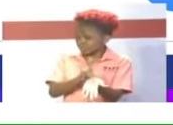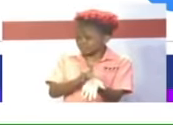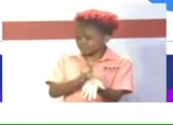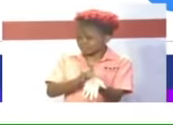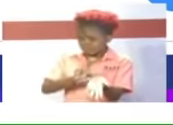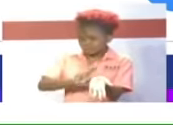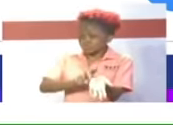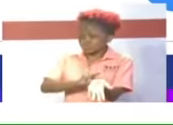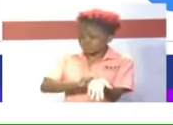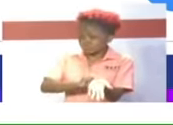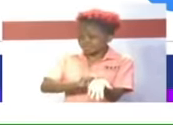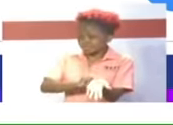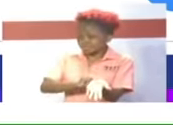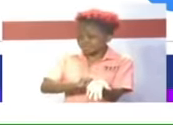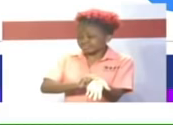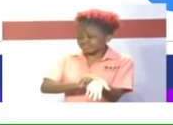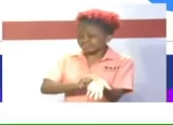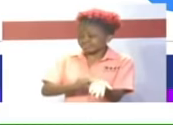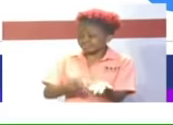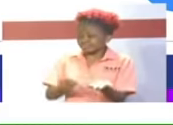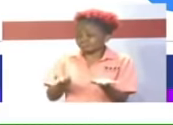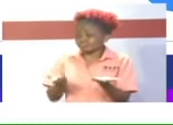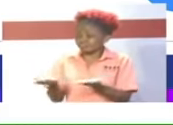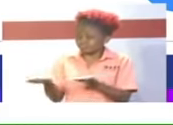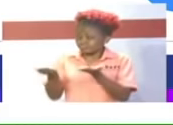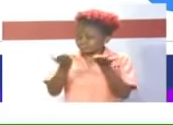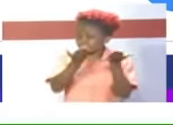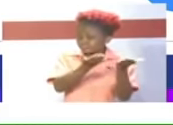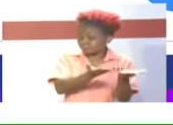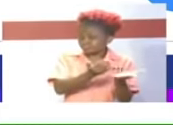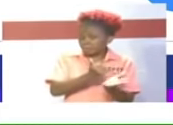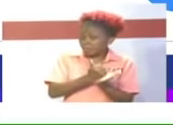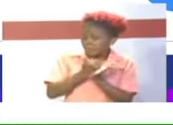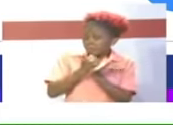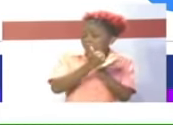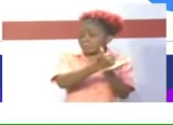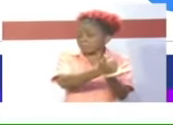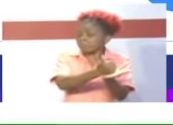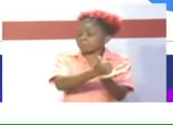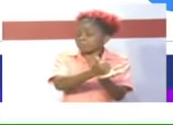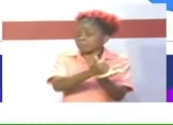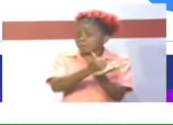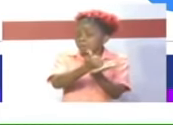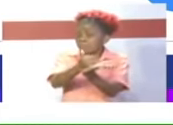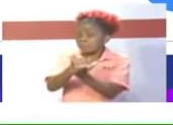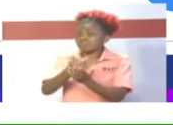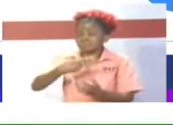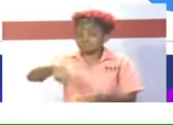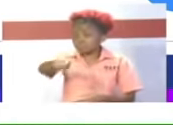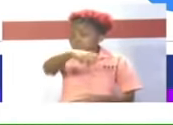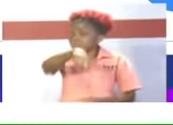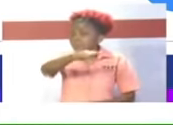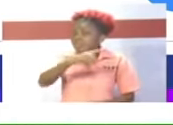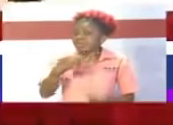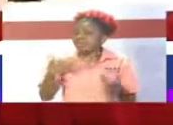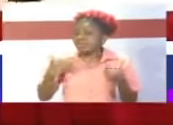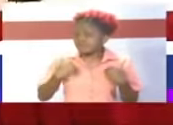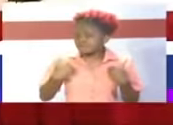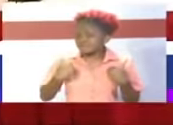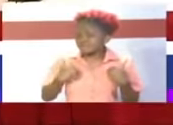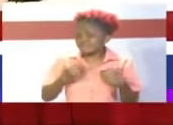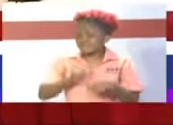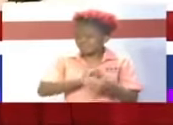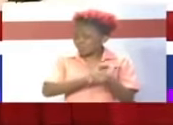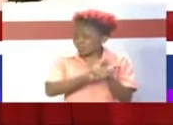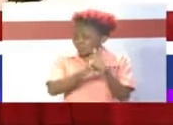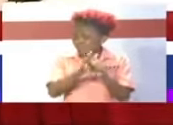to incorporate this as a treatment method for those afflicted with COVID? Thank you. Okay, thanks